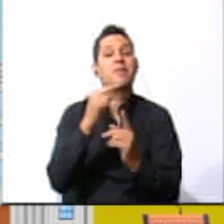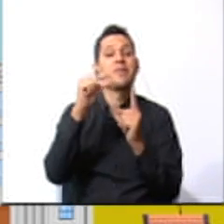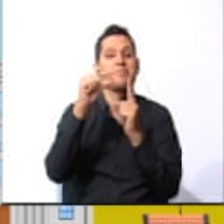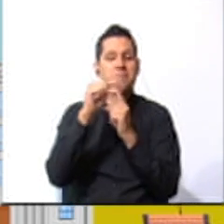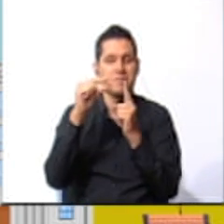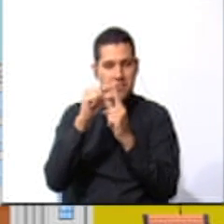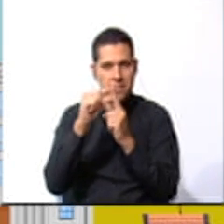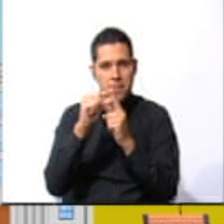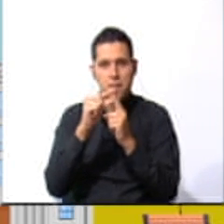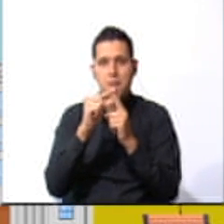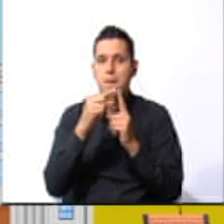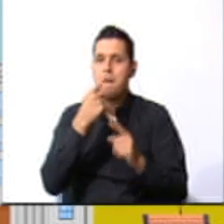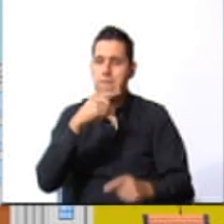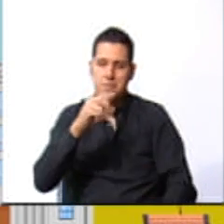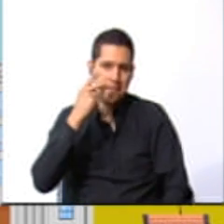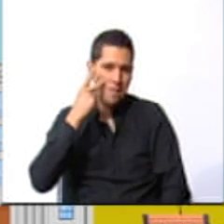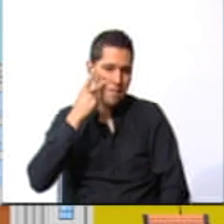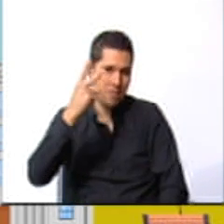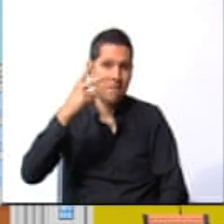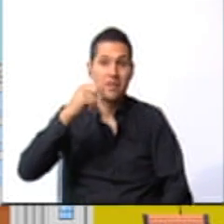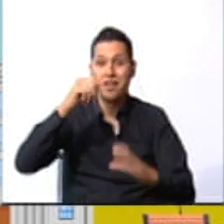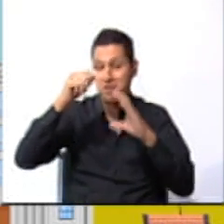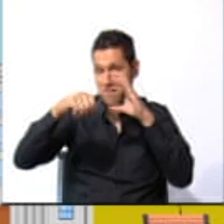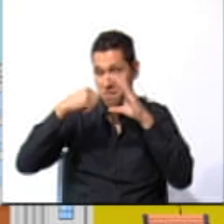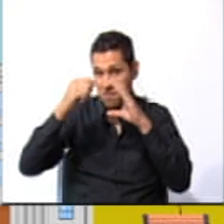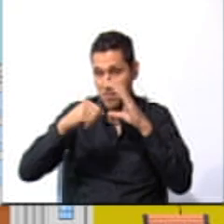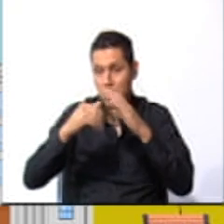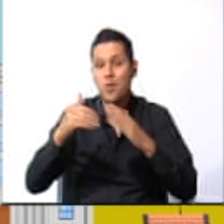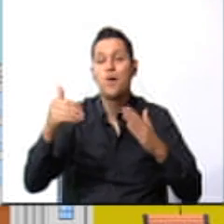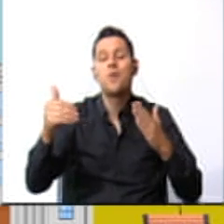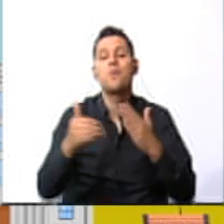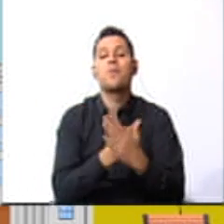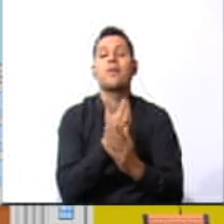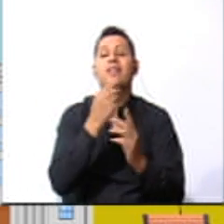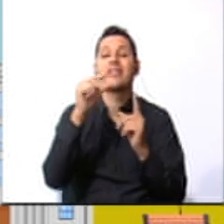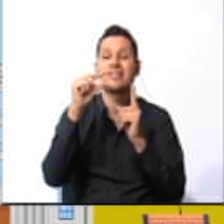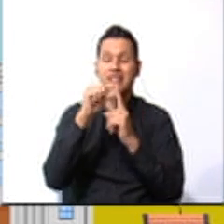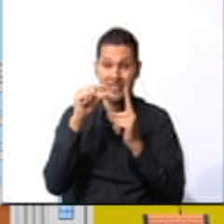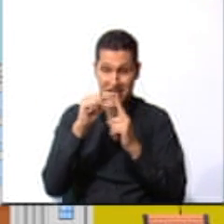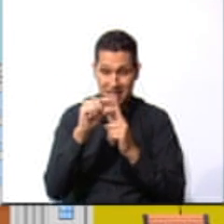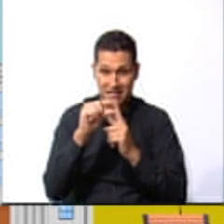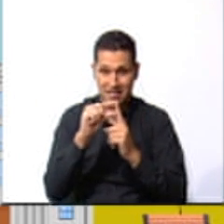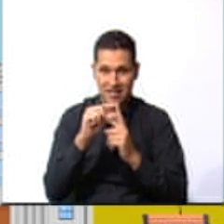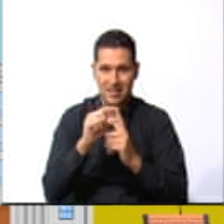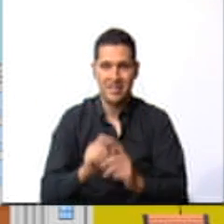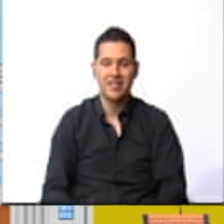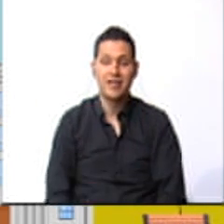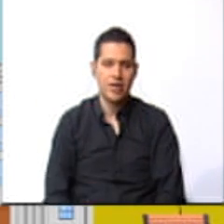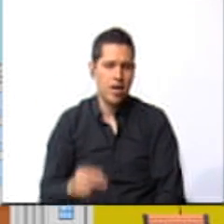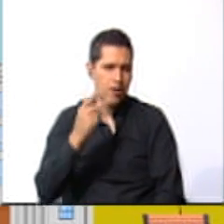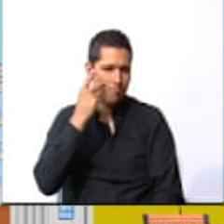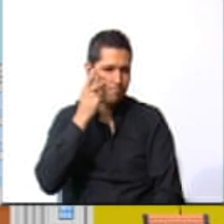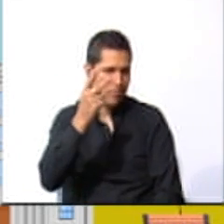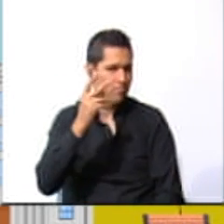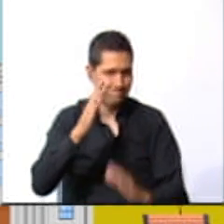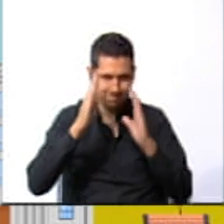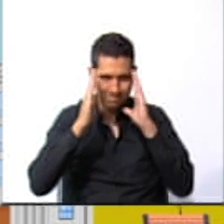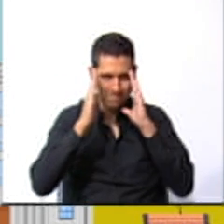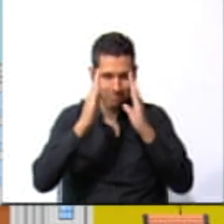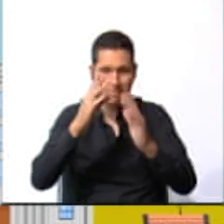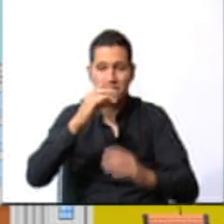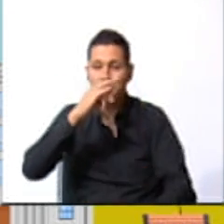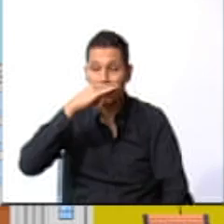have a good video with the new prepositions. Let's pay attention to